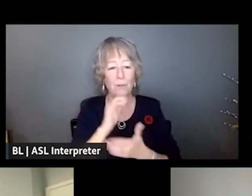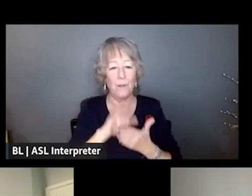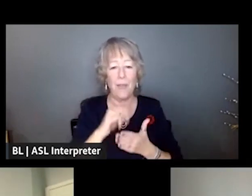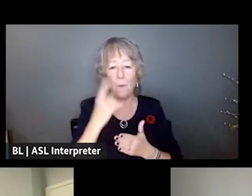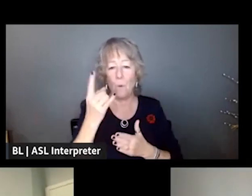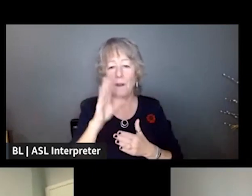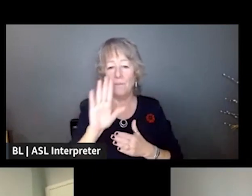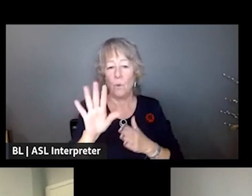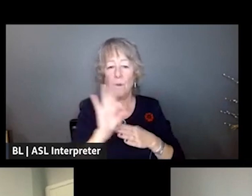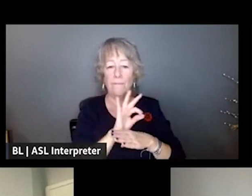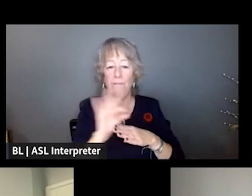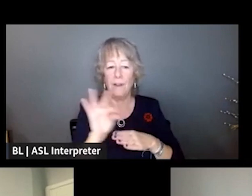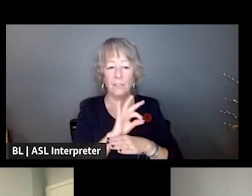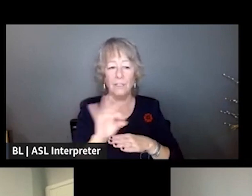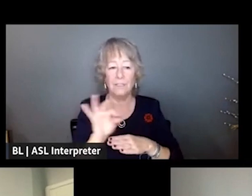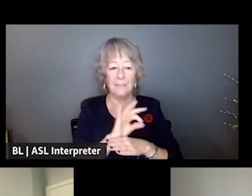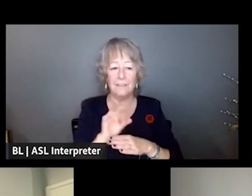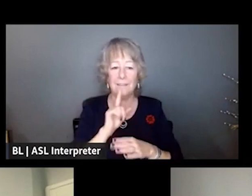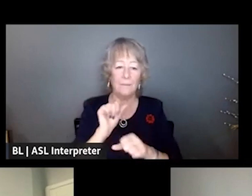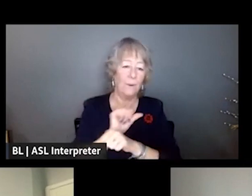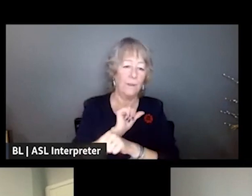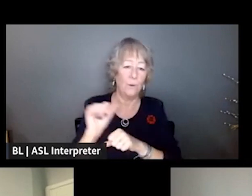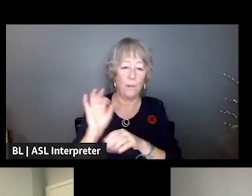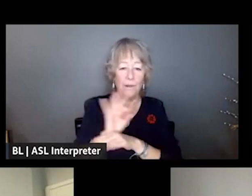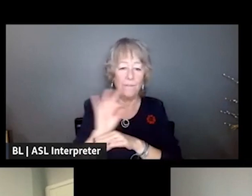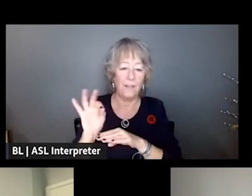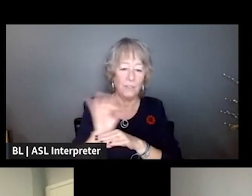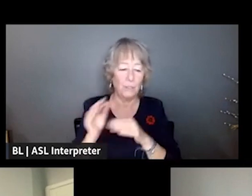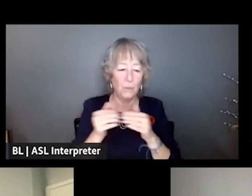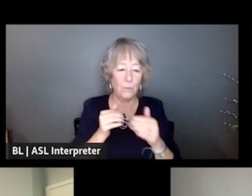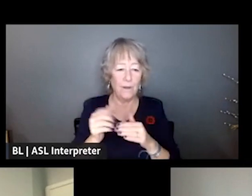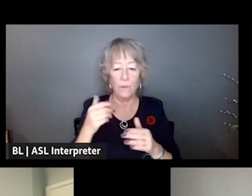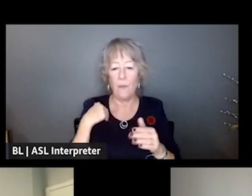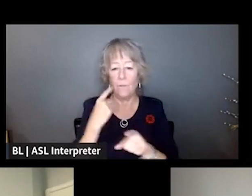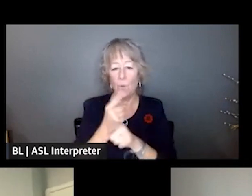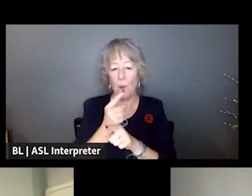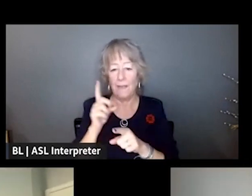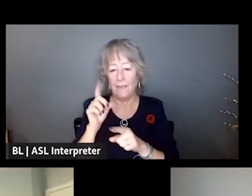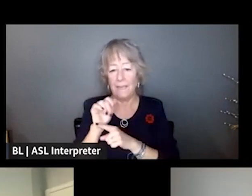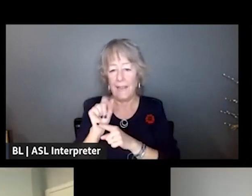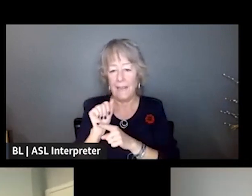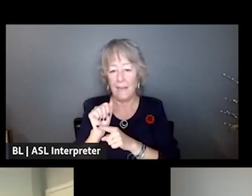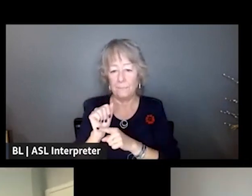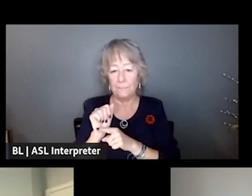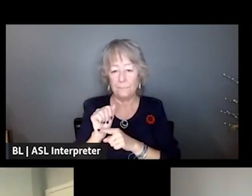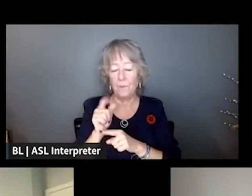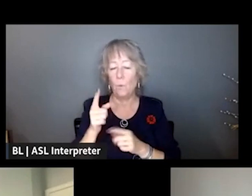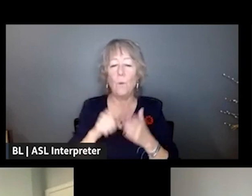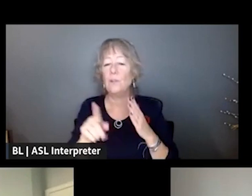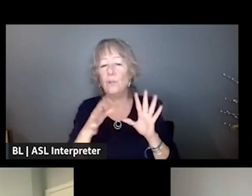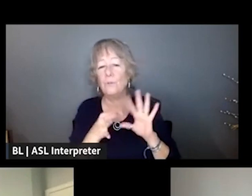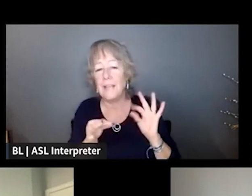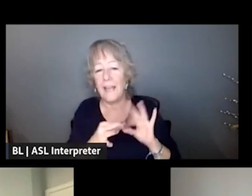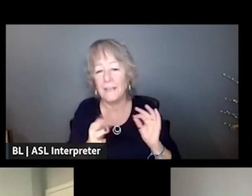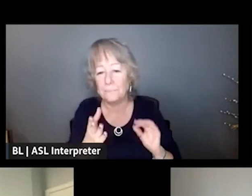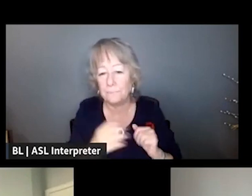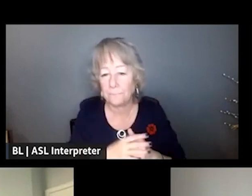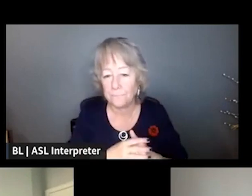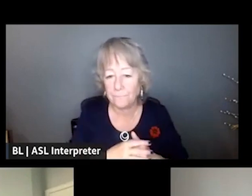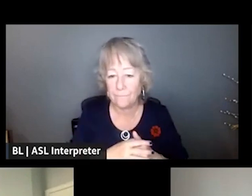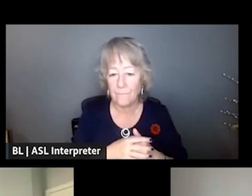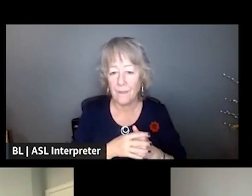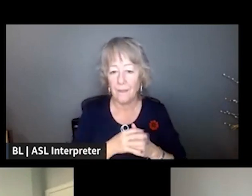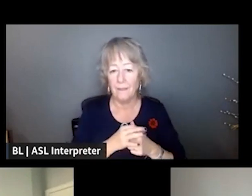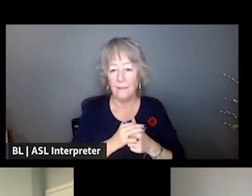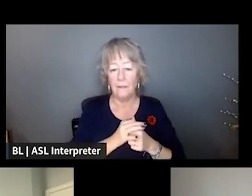functions, like you actually called the function, or you've got the right data, or what do you say in yours? I have